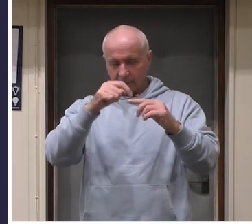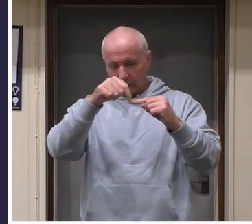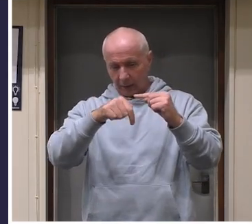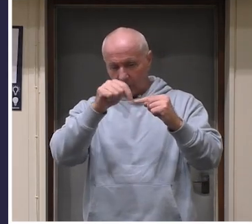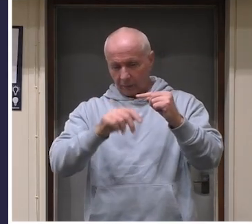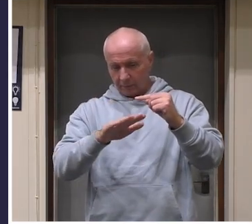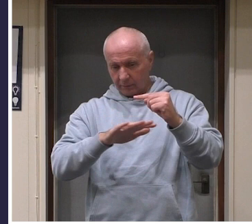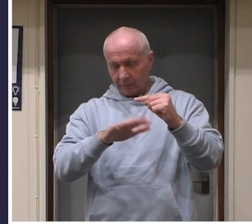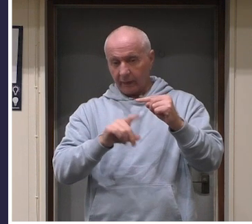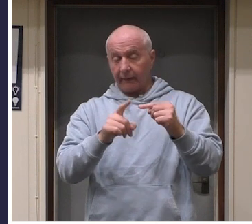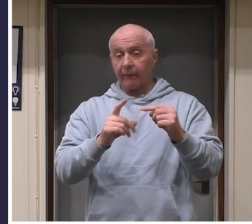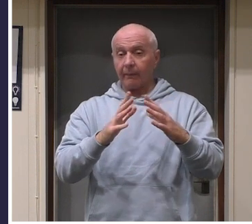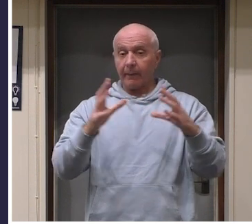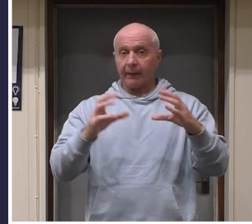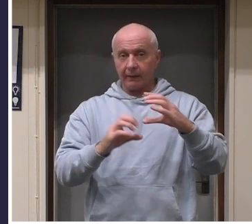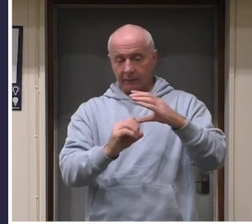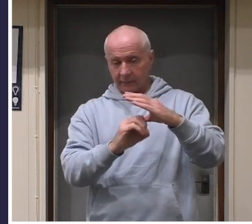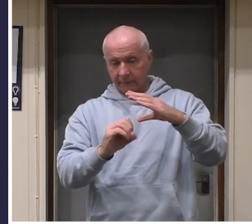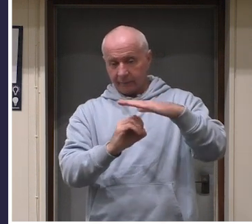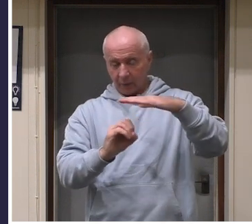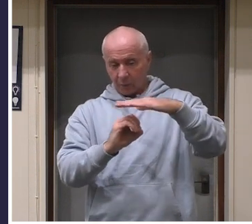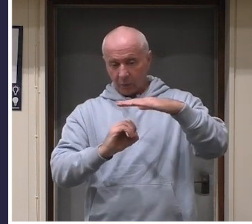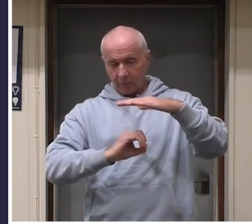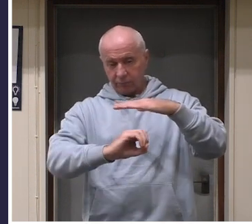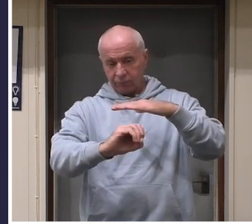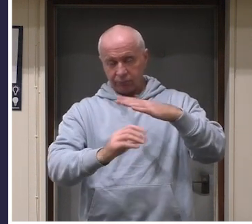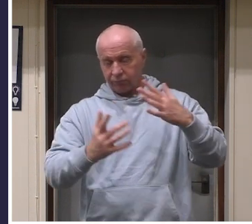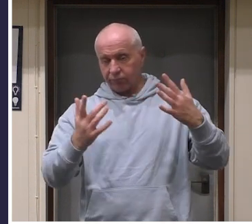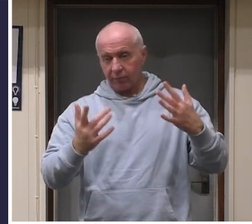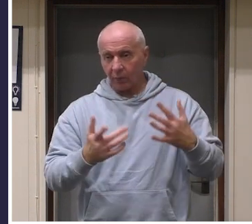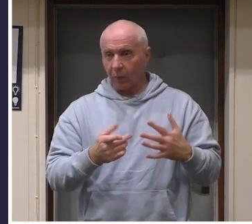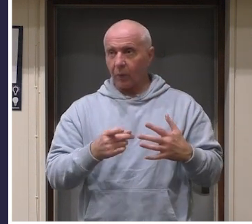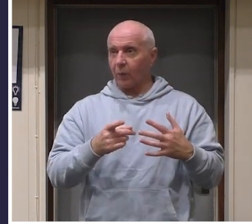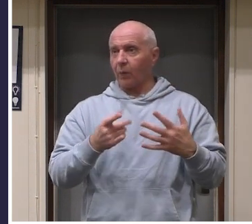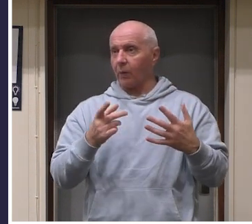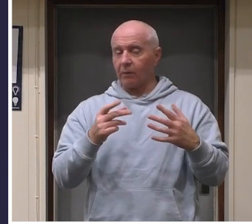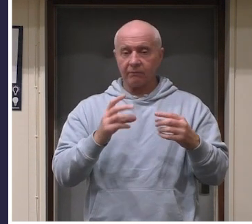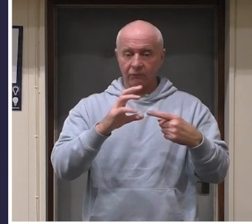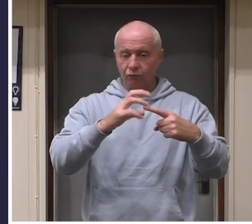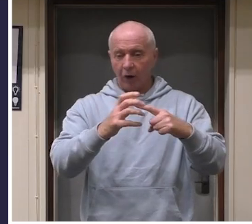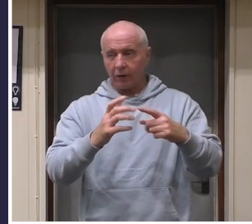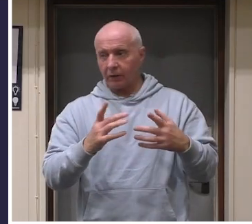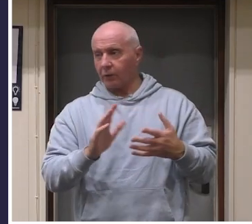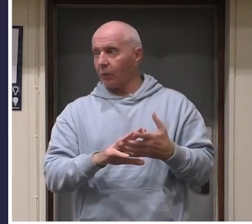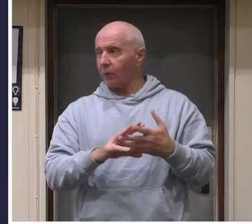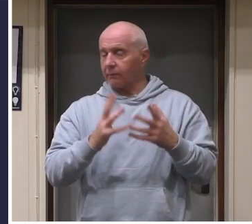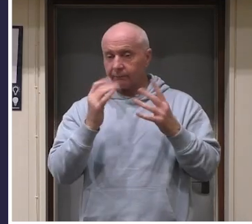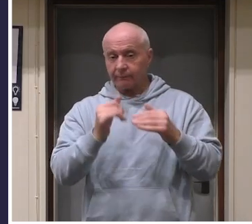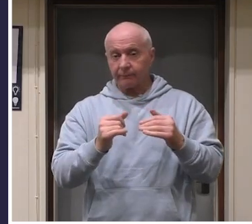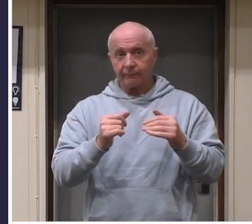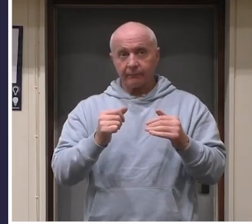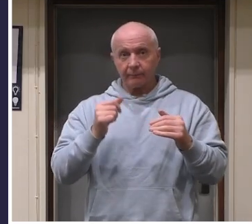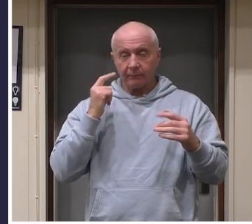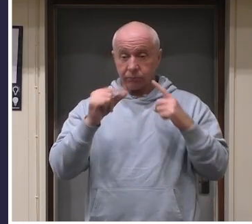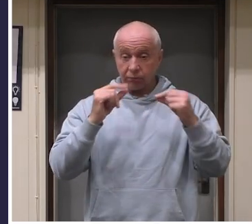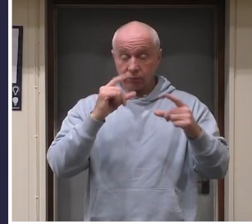sensor, if there's a big cavity under, if there's a tunnel under there, or if there's a deposit of some minerals, or if you want to measure how fast the polar